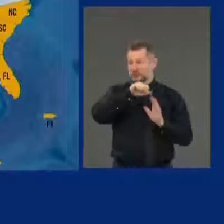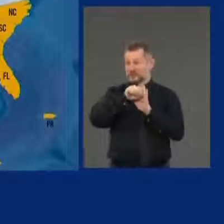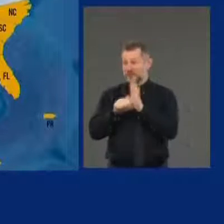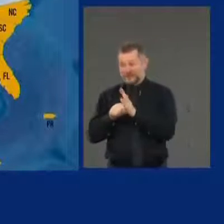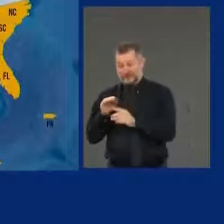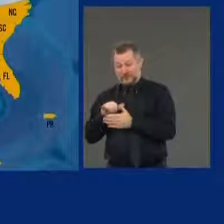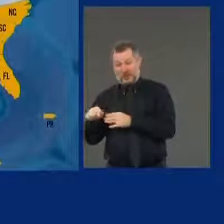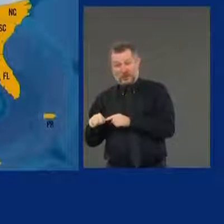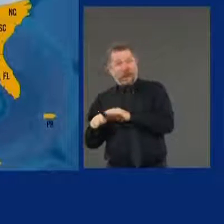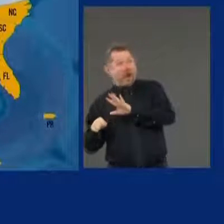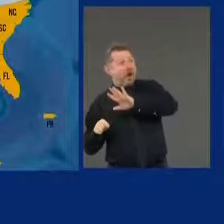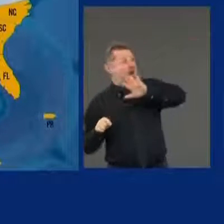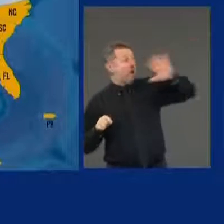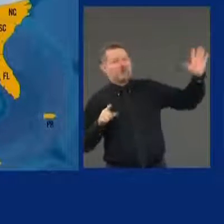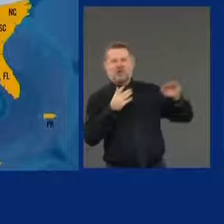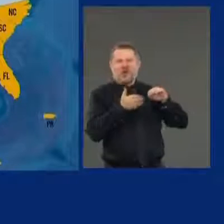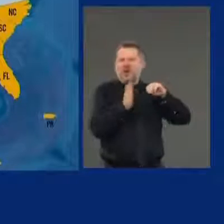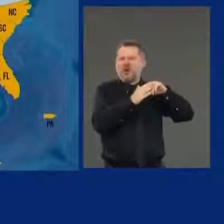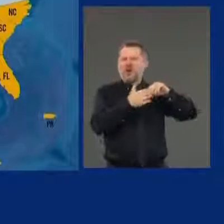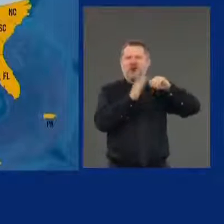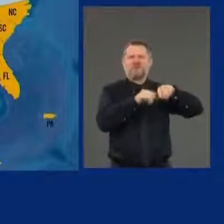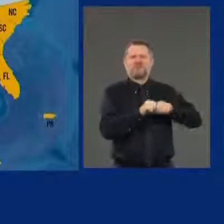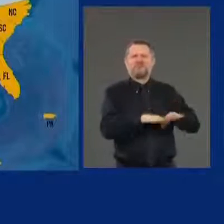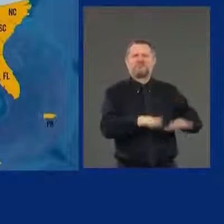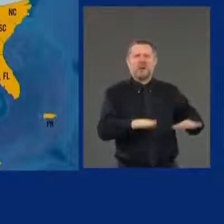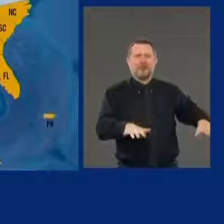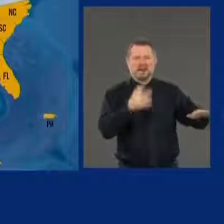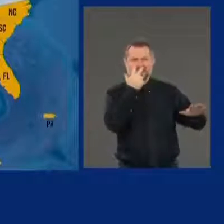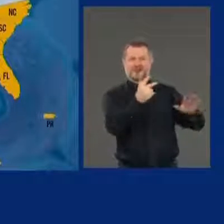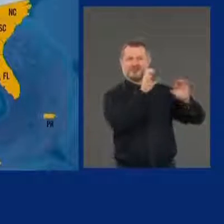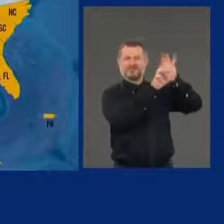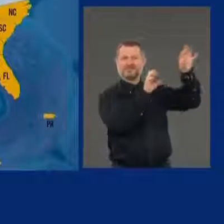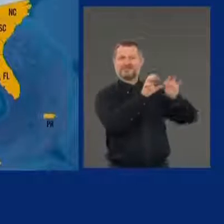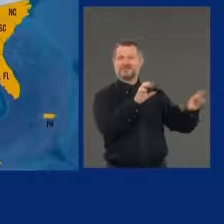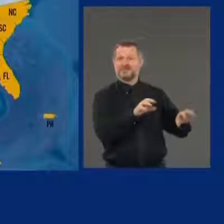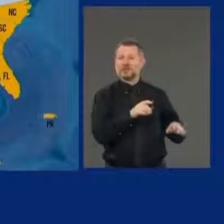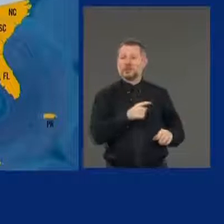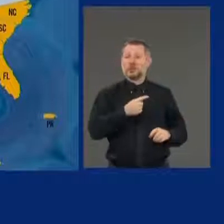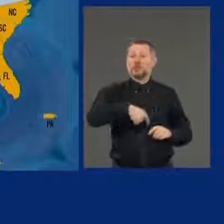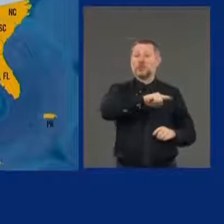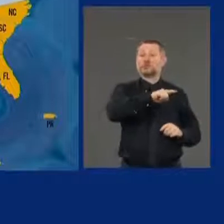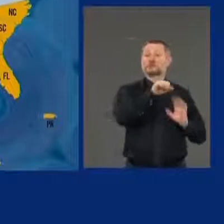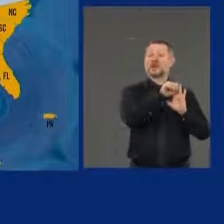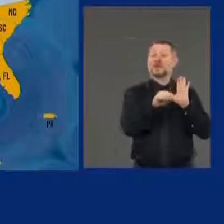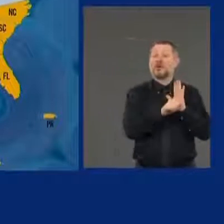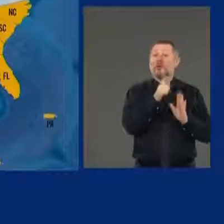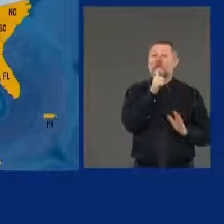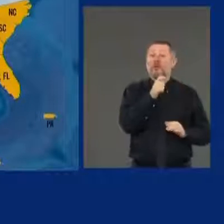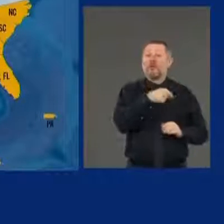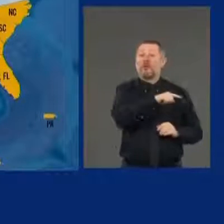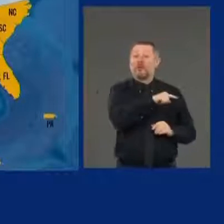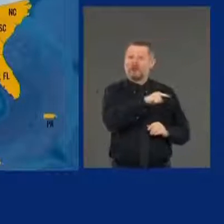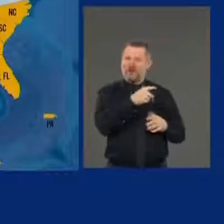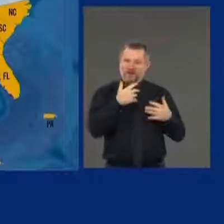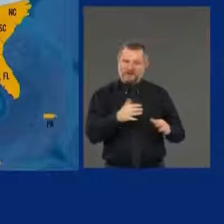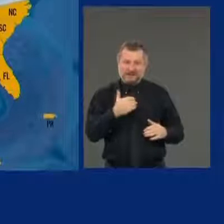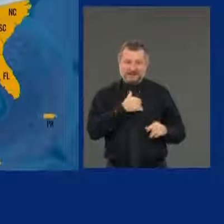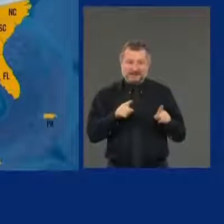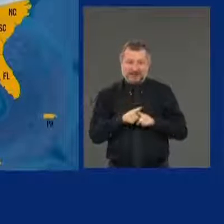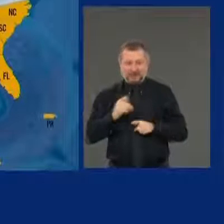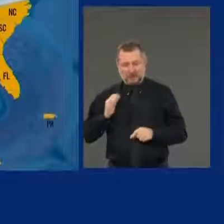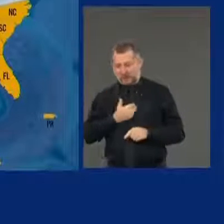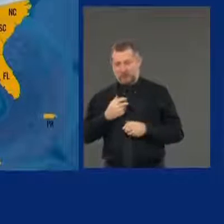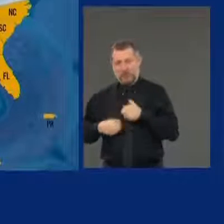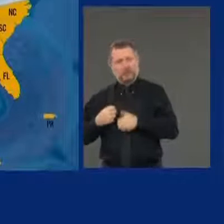seeing increases. And these are states that don't have some of our inherent issues. They don't have